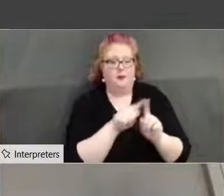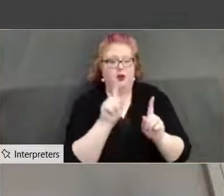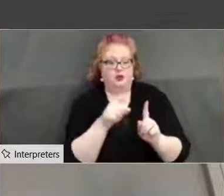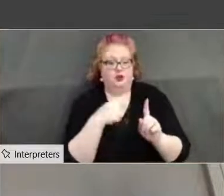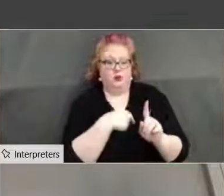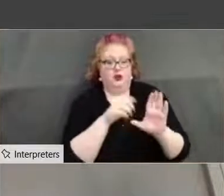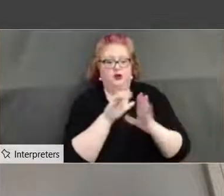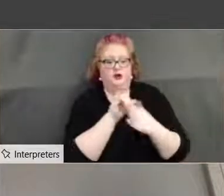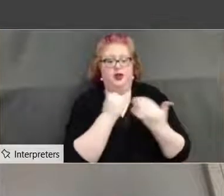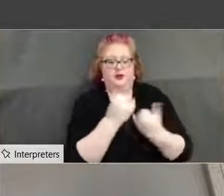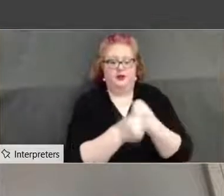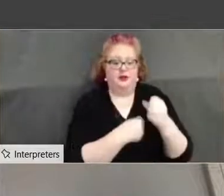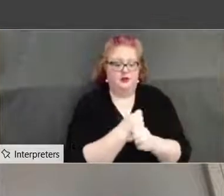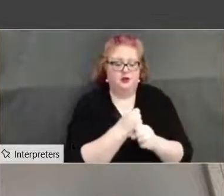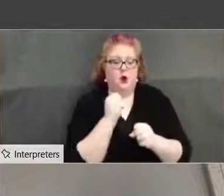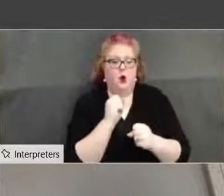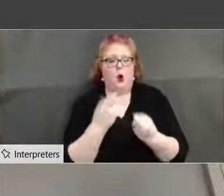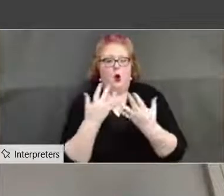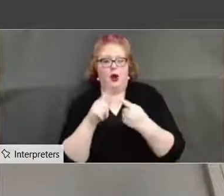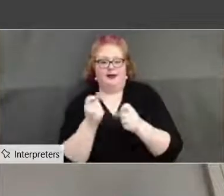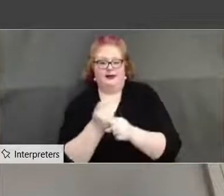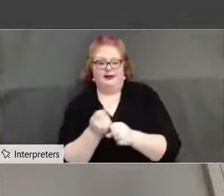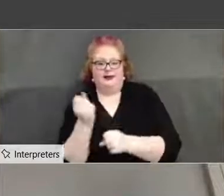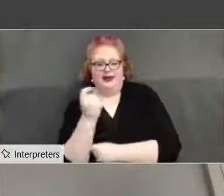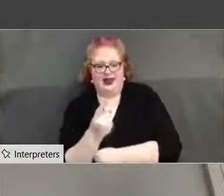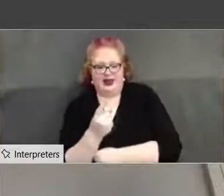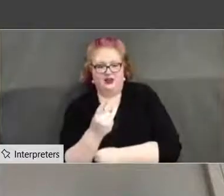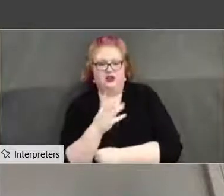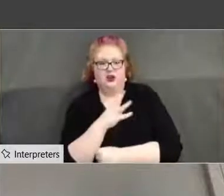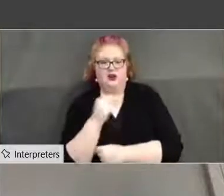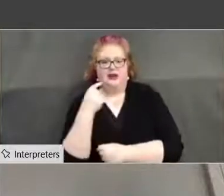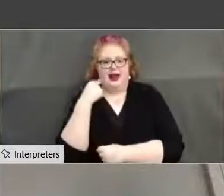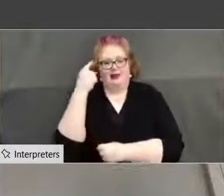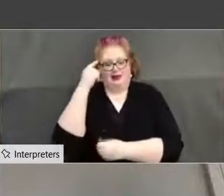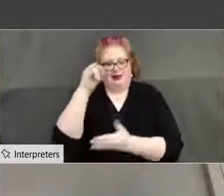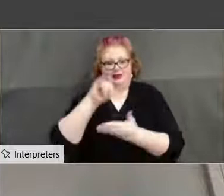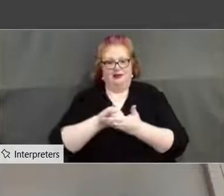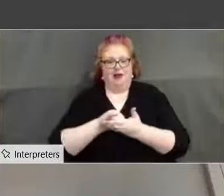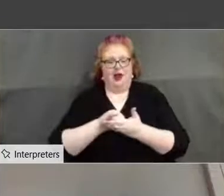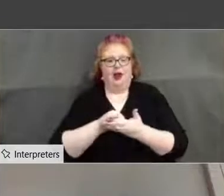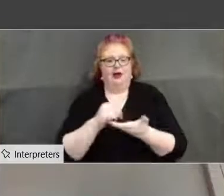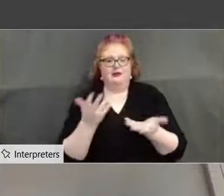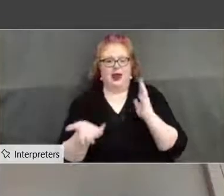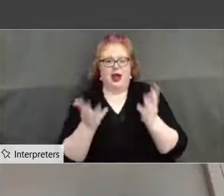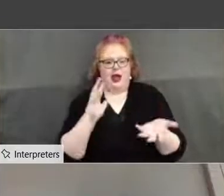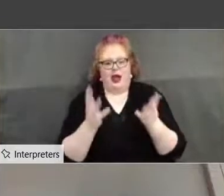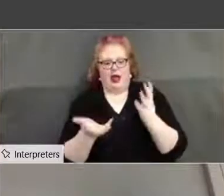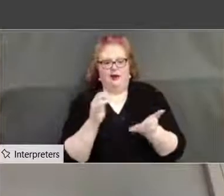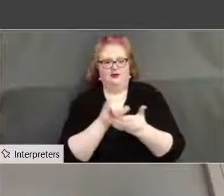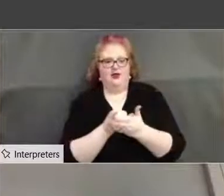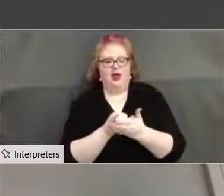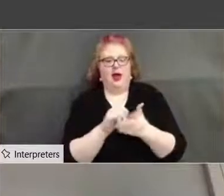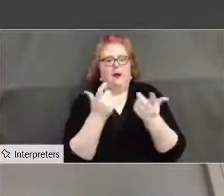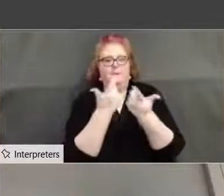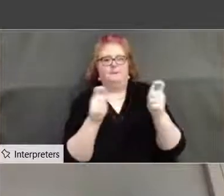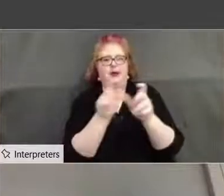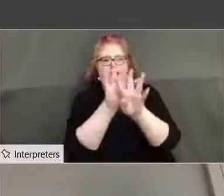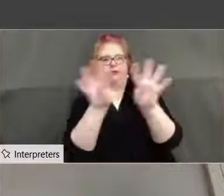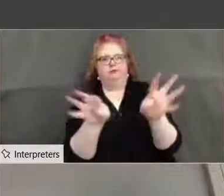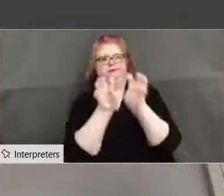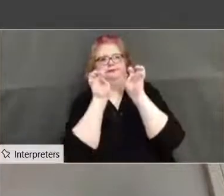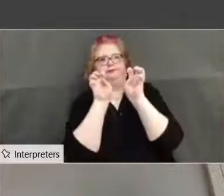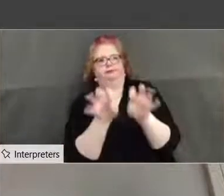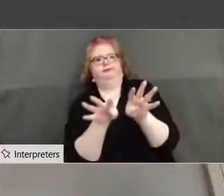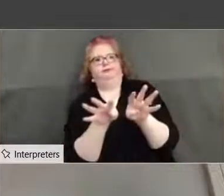it. And I think that's kind of the several $1 million question. How